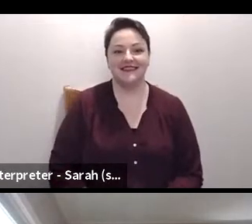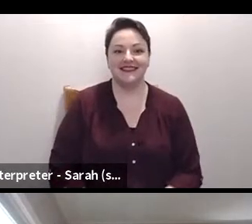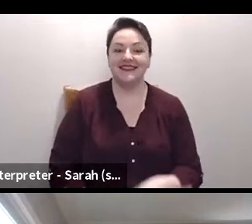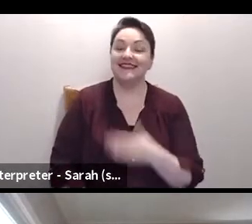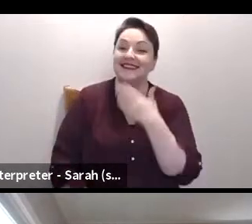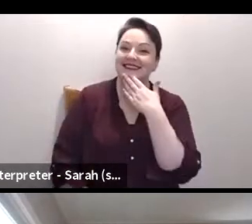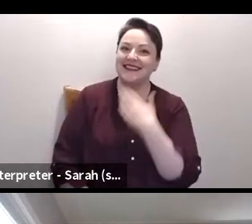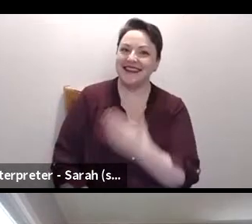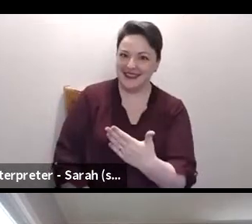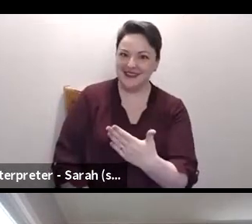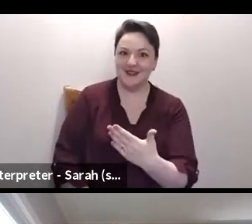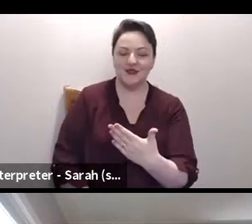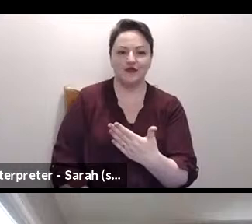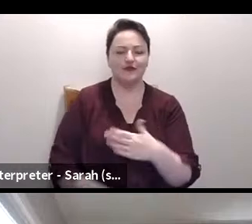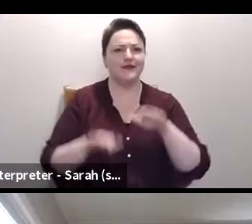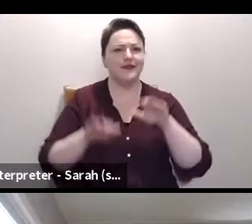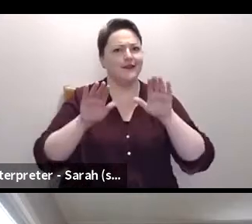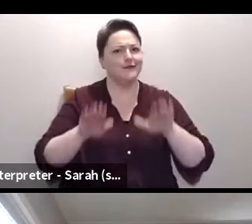this was a great